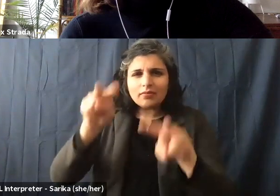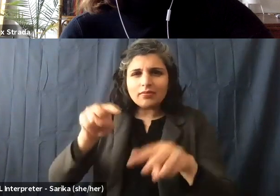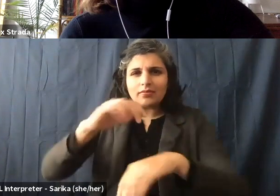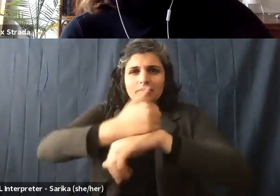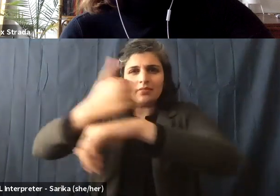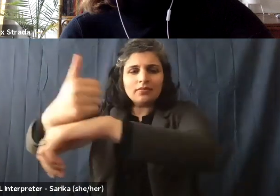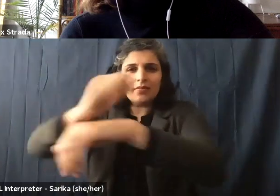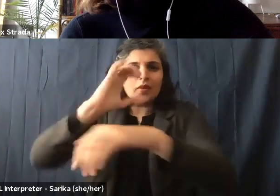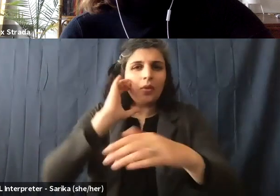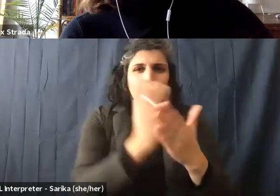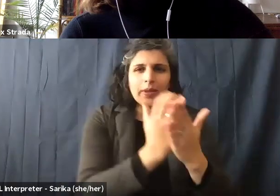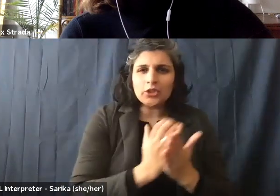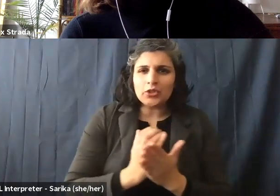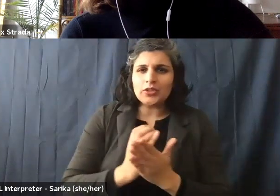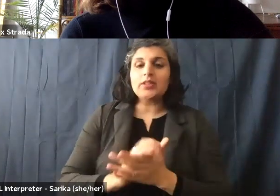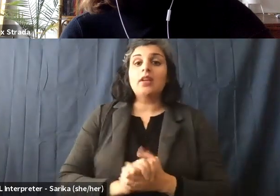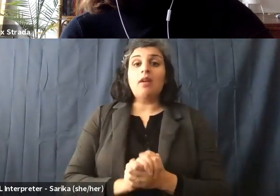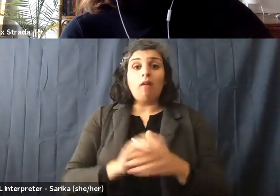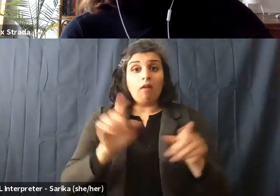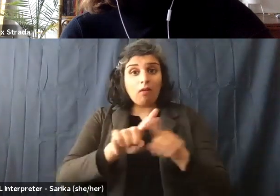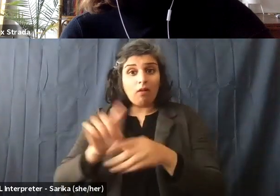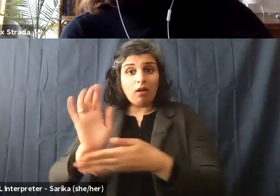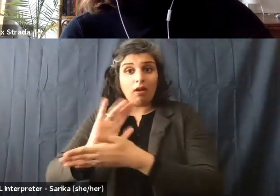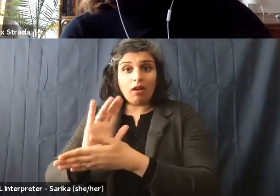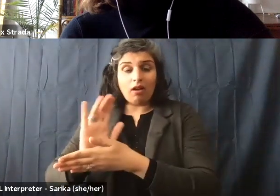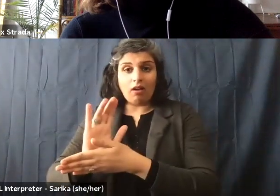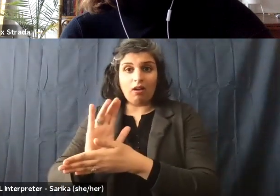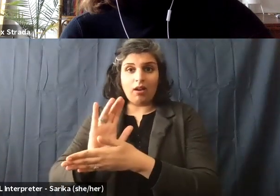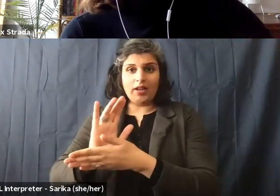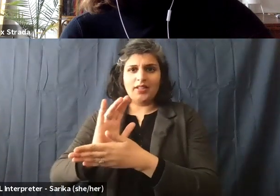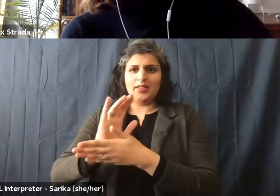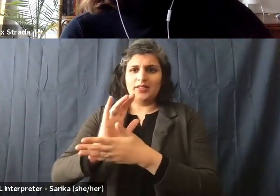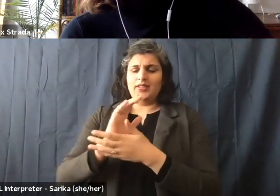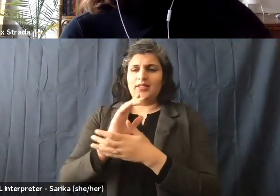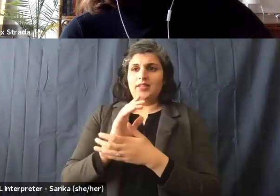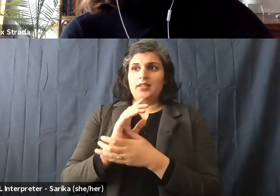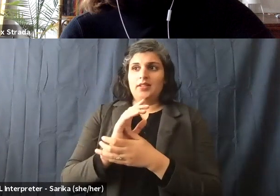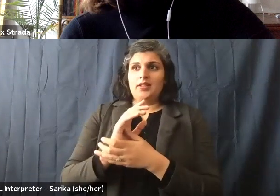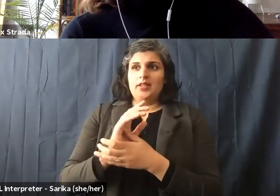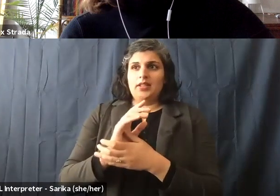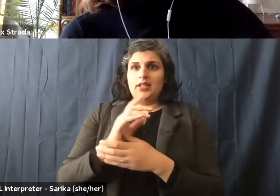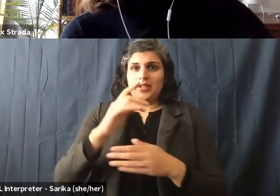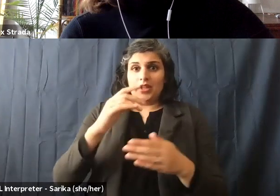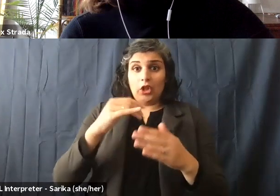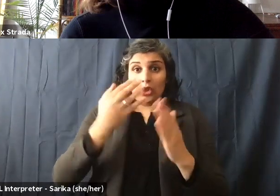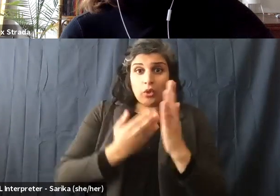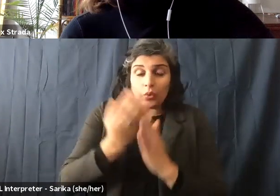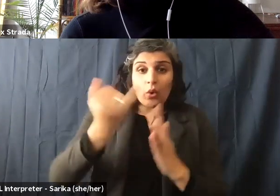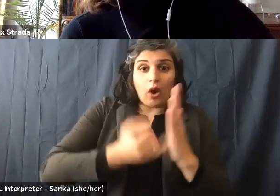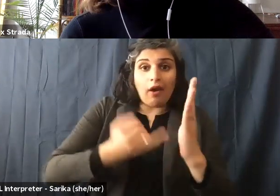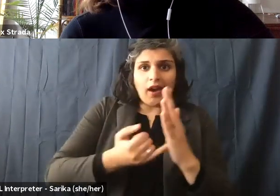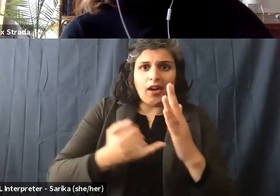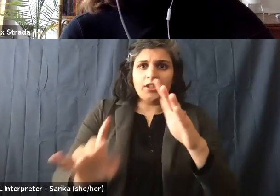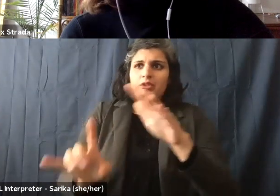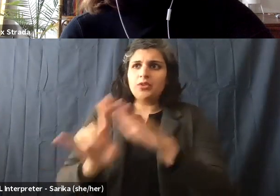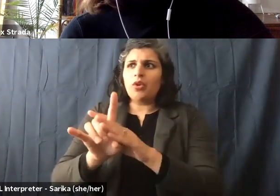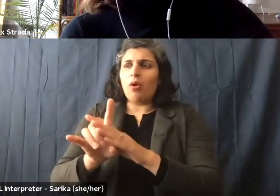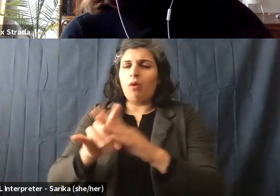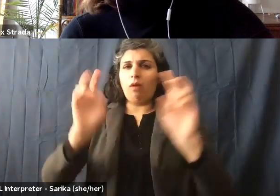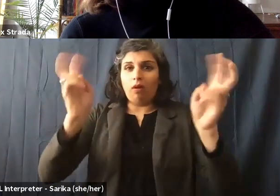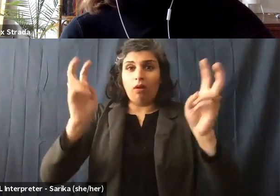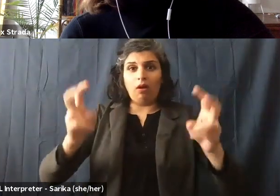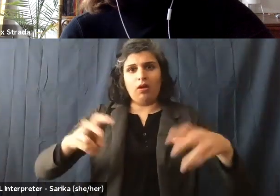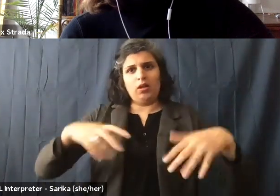how the film so artfully invokes issues that are so pressing in this moment. So